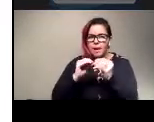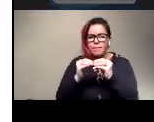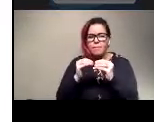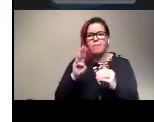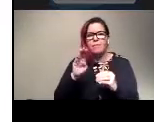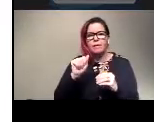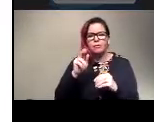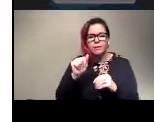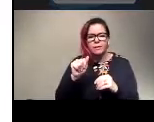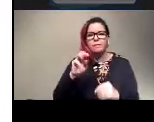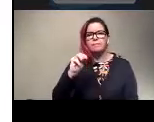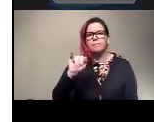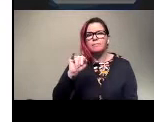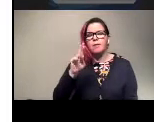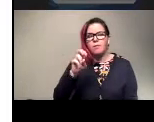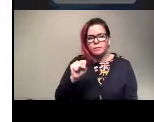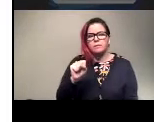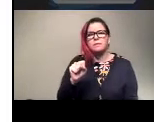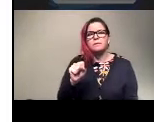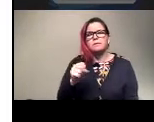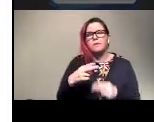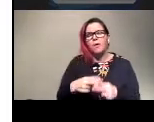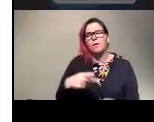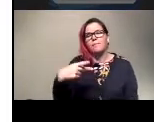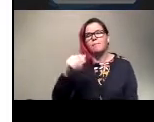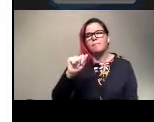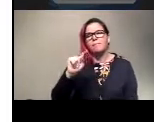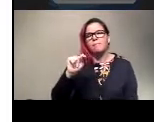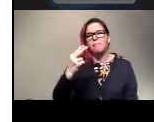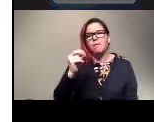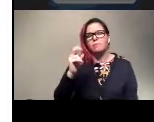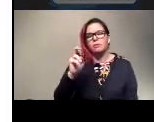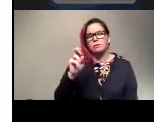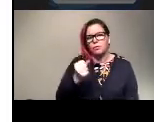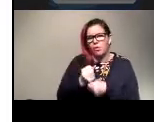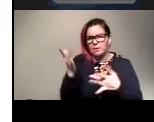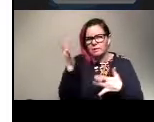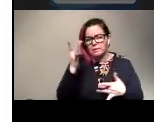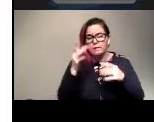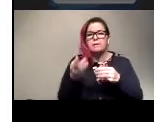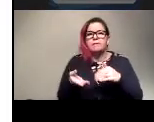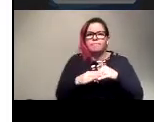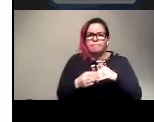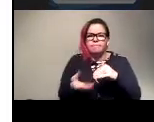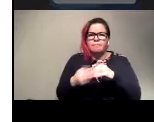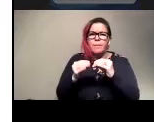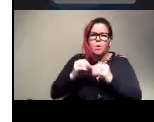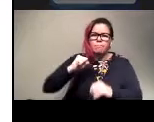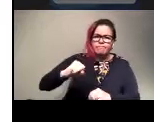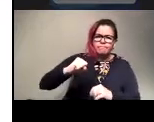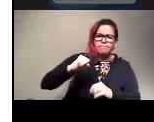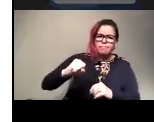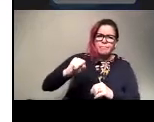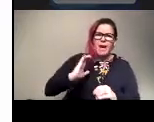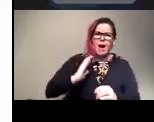and microbes, we might hear them called pathogens too, that are increasingly resistant to the antibiotics that we have